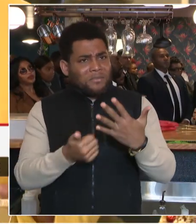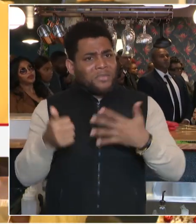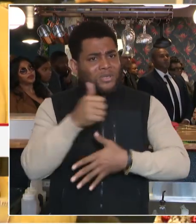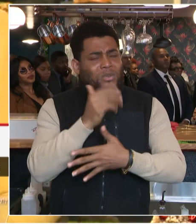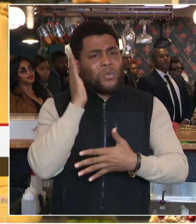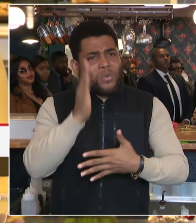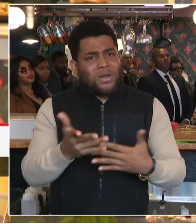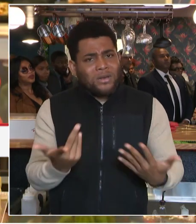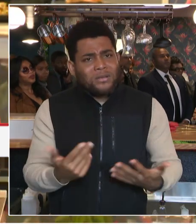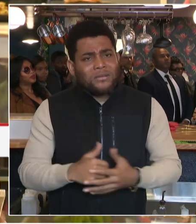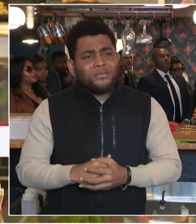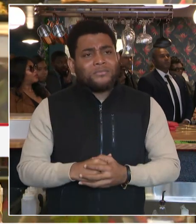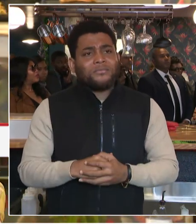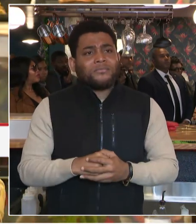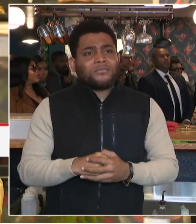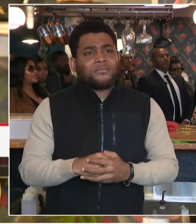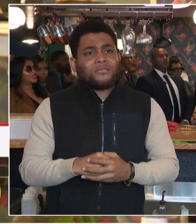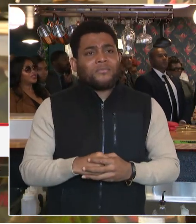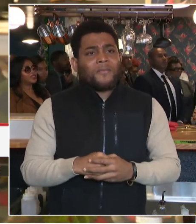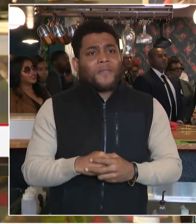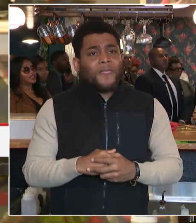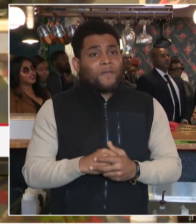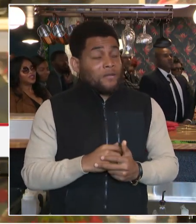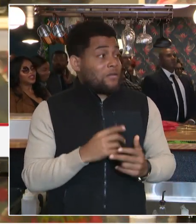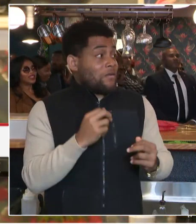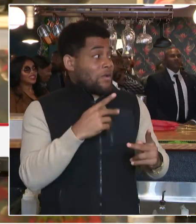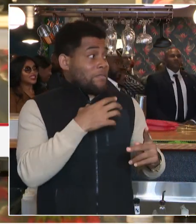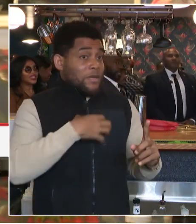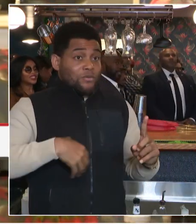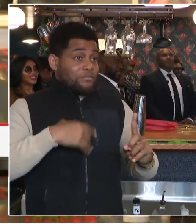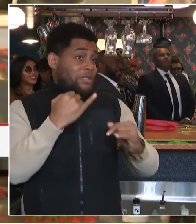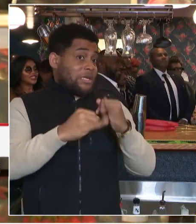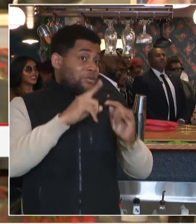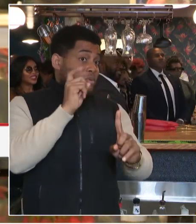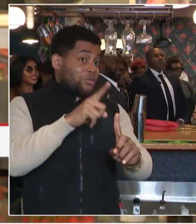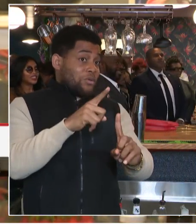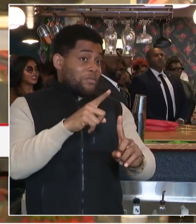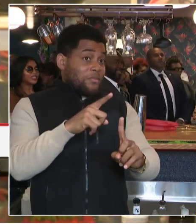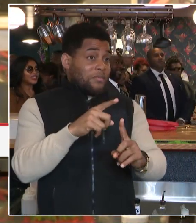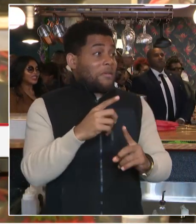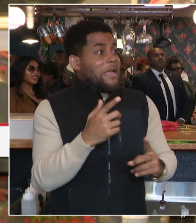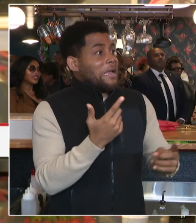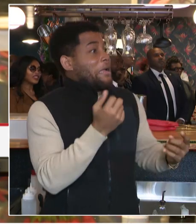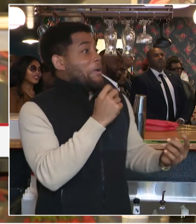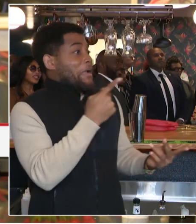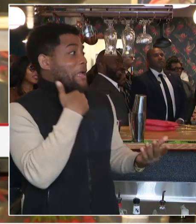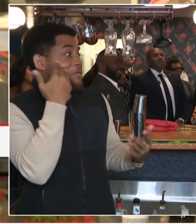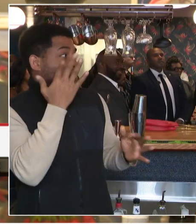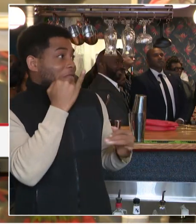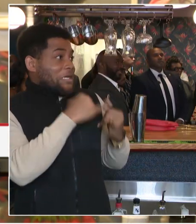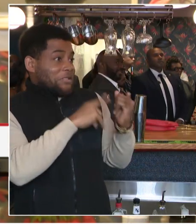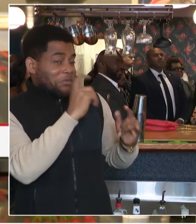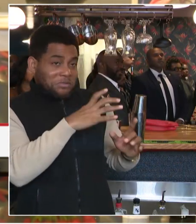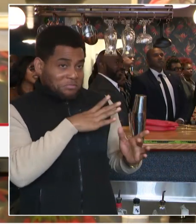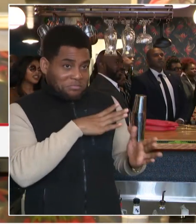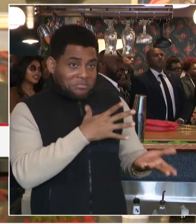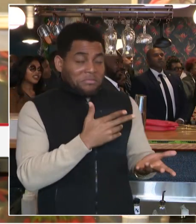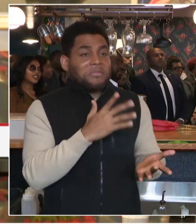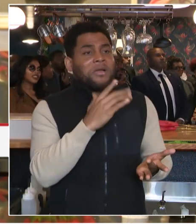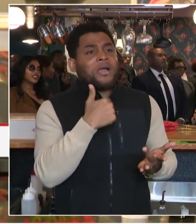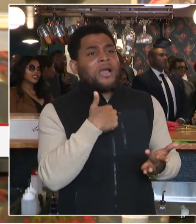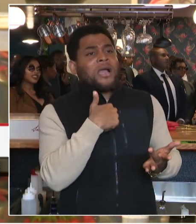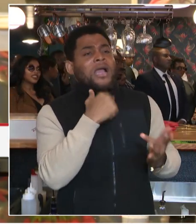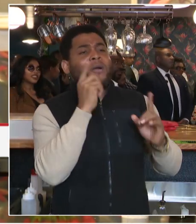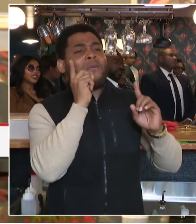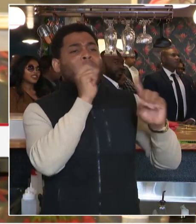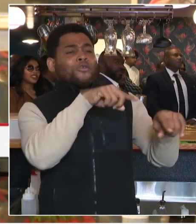question? Okay. I don't know, but again, I'm talking about, I went over to Minnesota Avenue, off of Minnesota